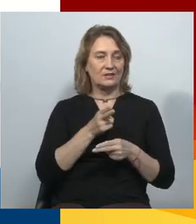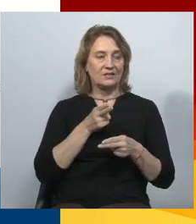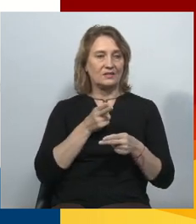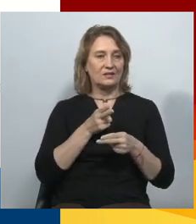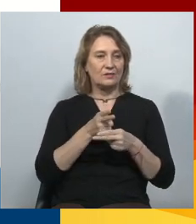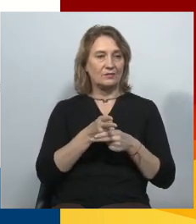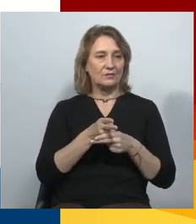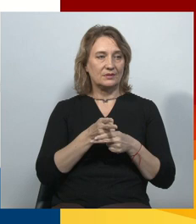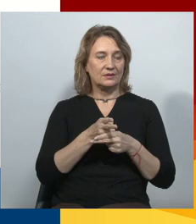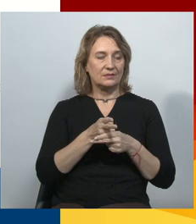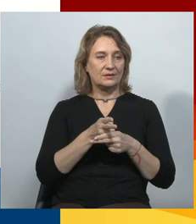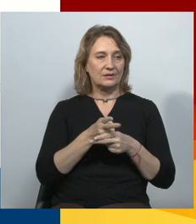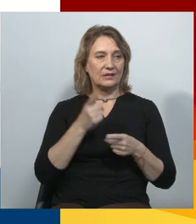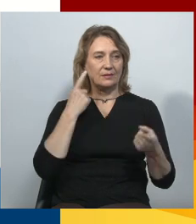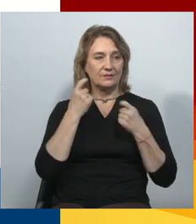to prevent